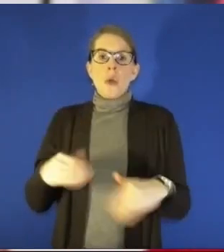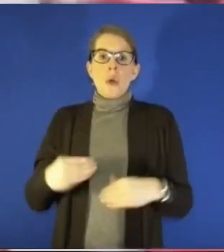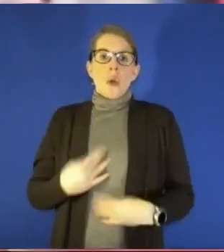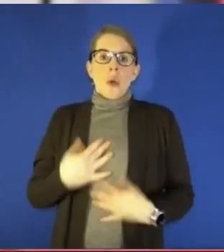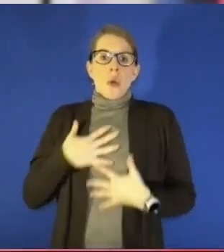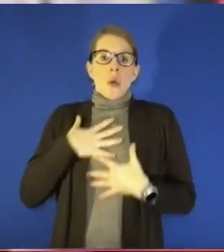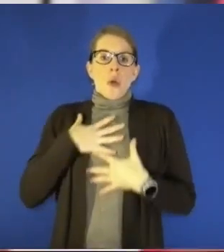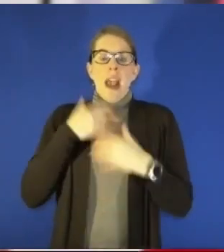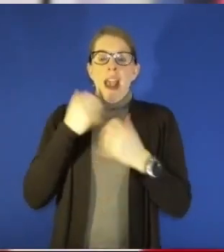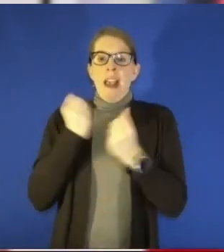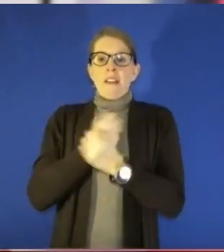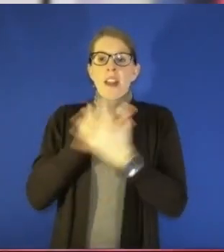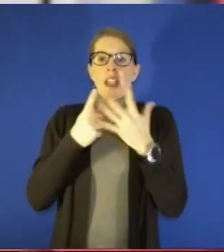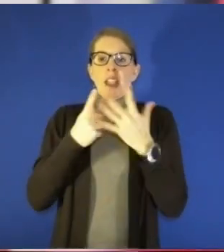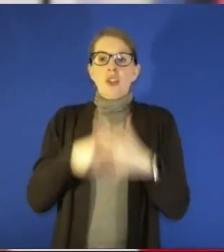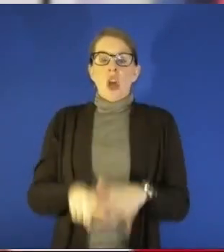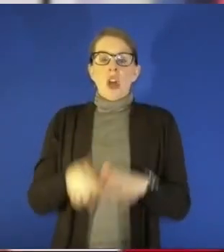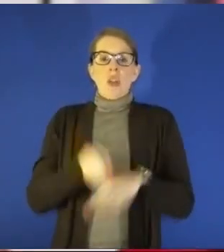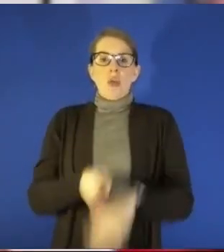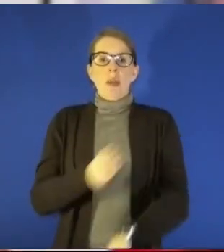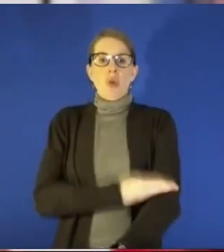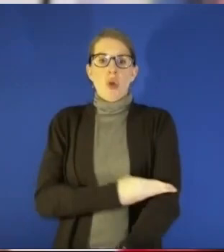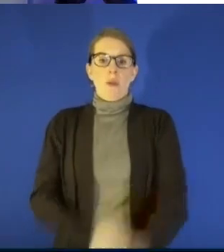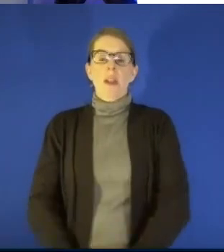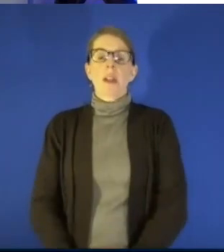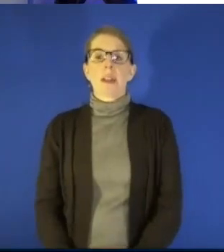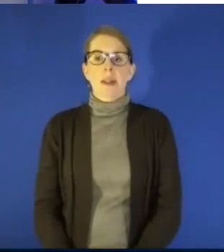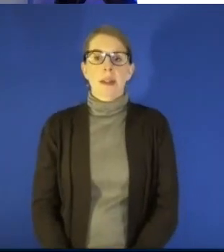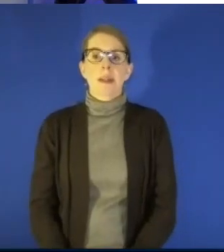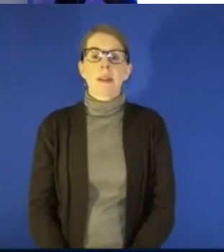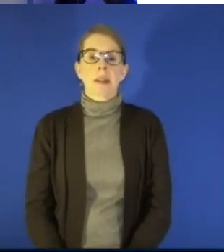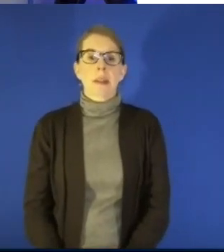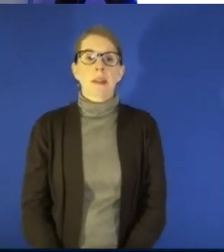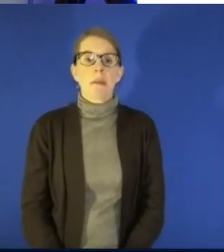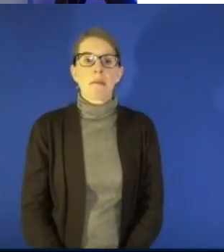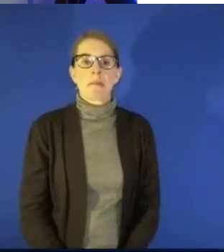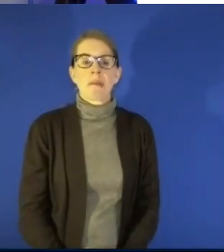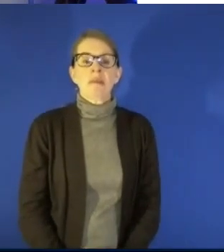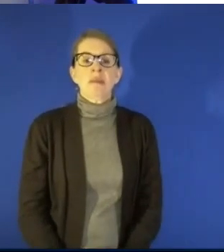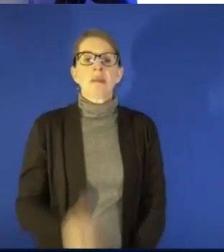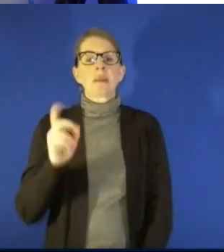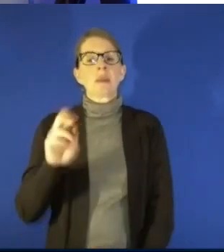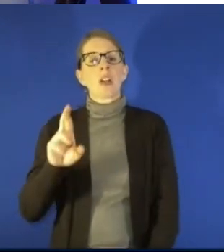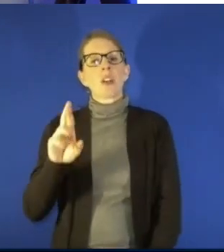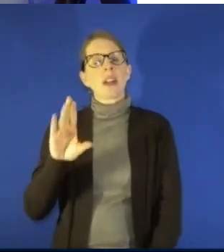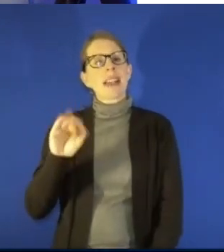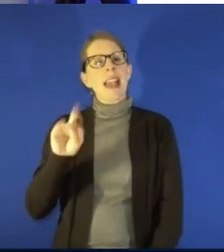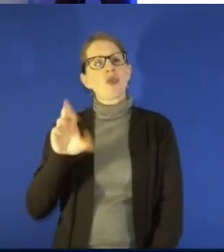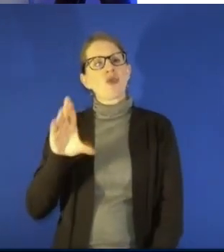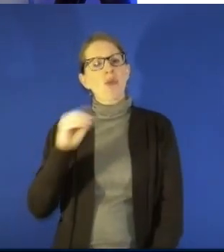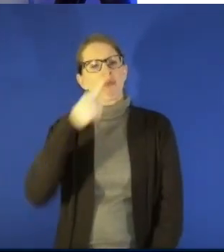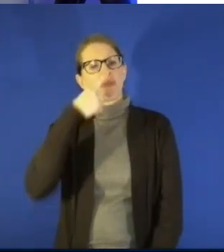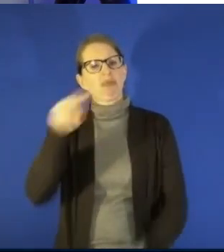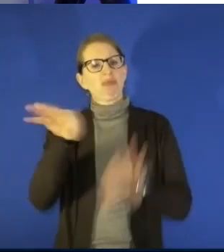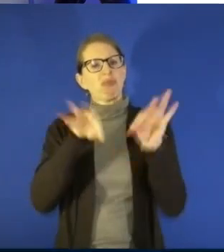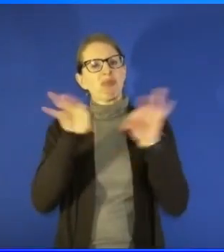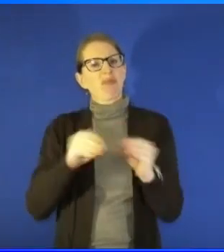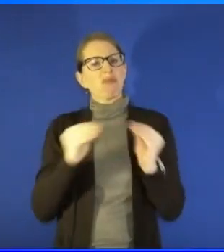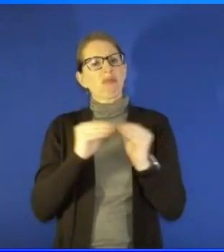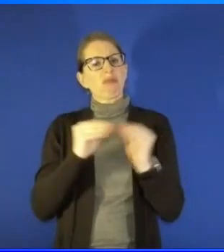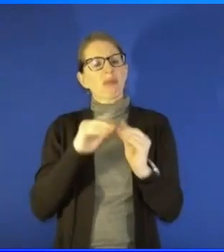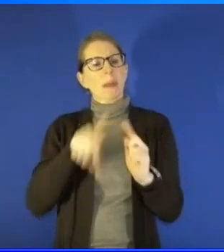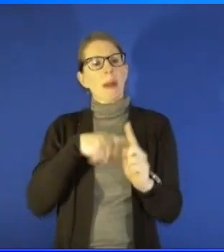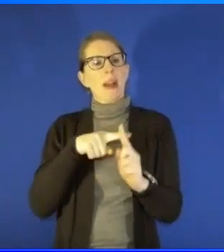where everything started to improve. Dr. Castro, can you mention more about that medication? Sure. This is a